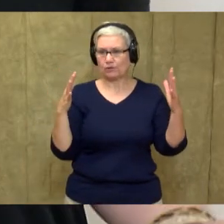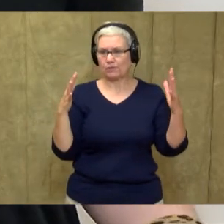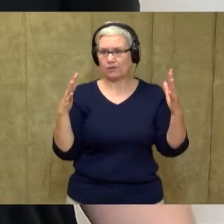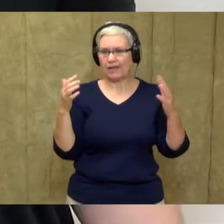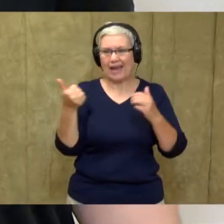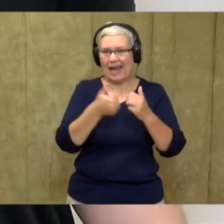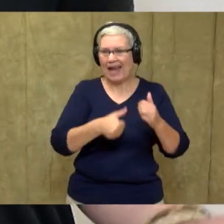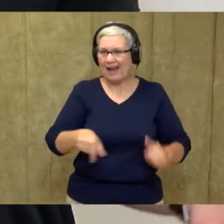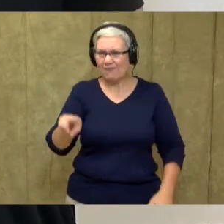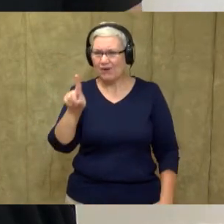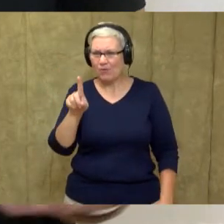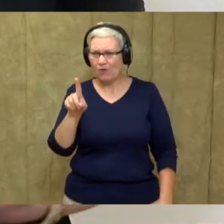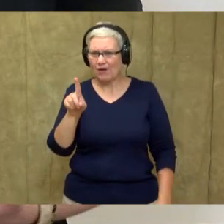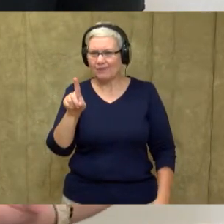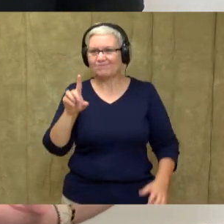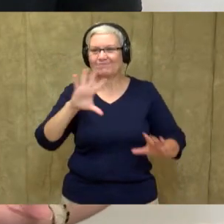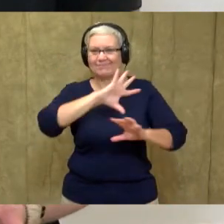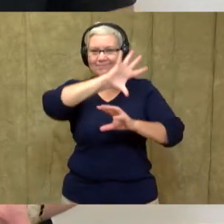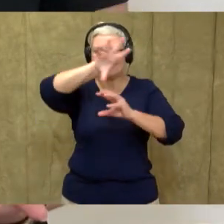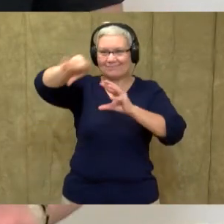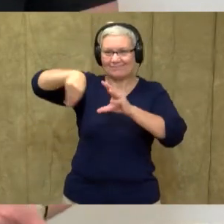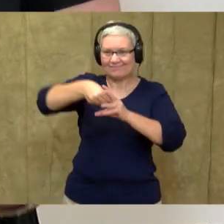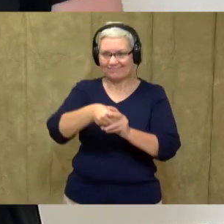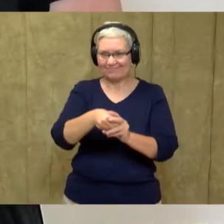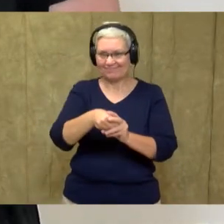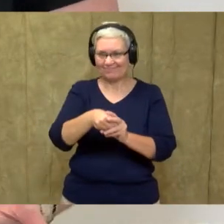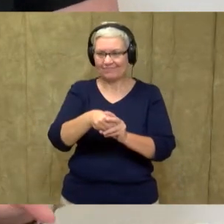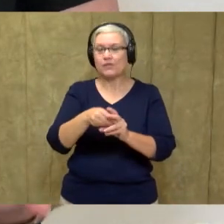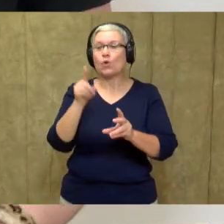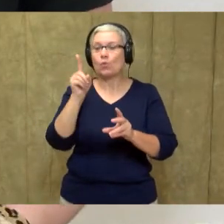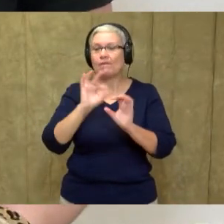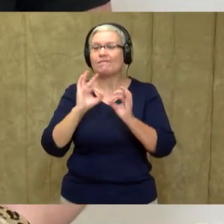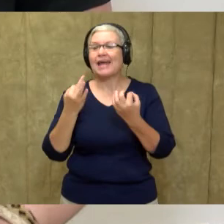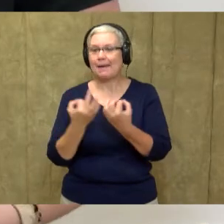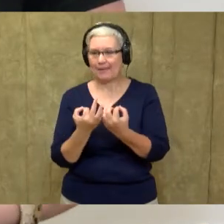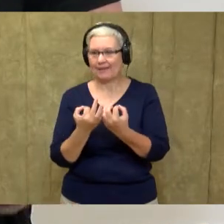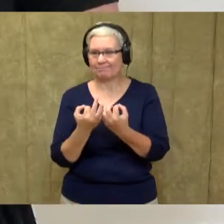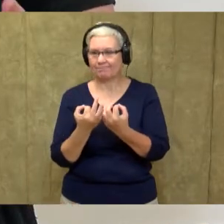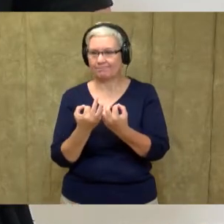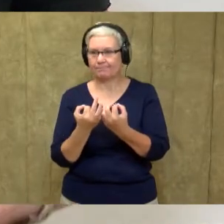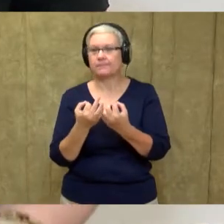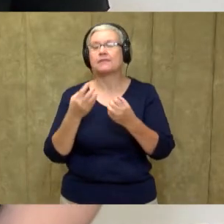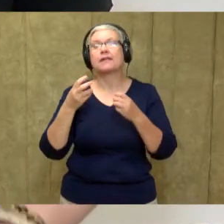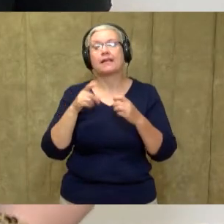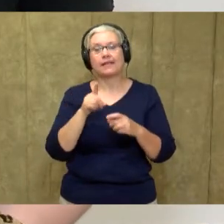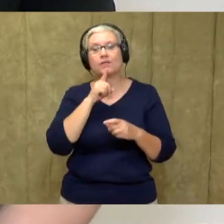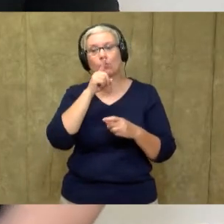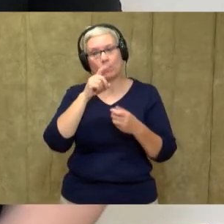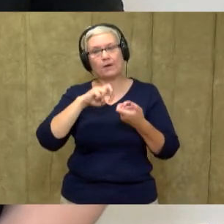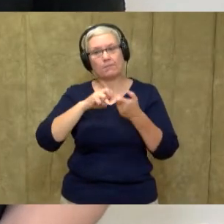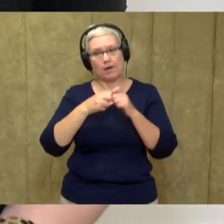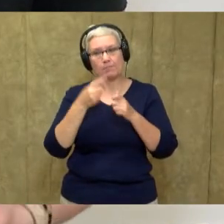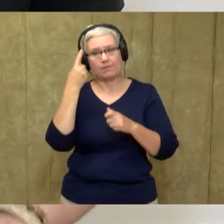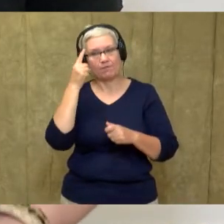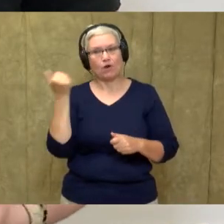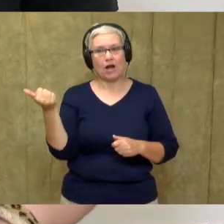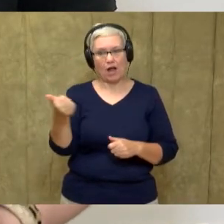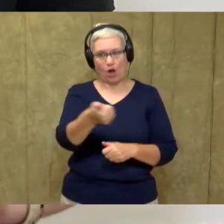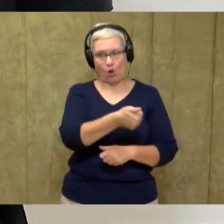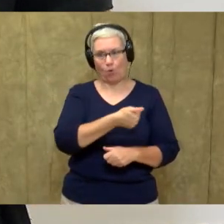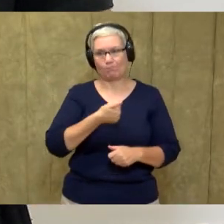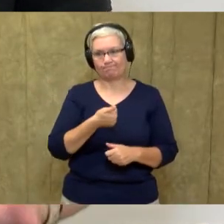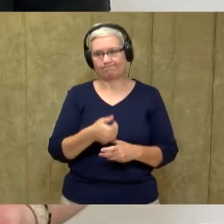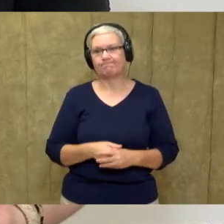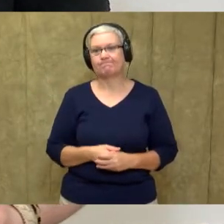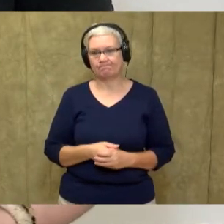That's everyone, right? He's lumping everyone in there, and he's like, this is a real problem for everyone today, not